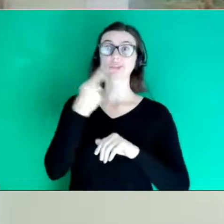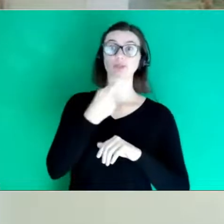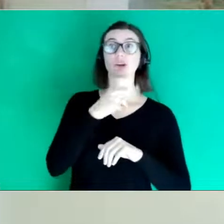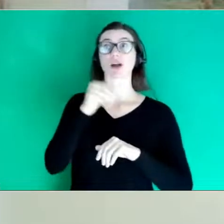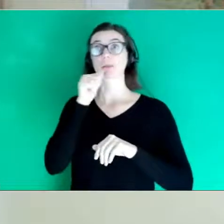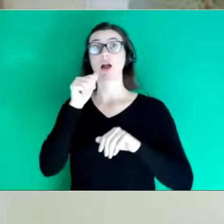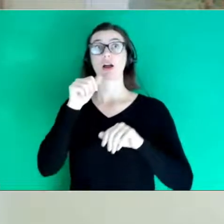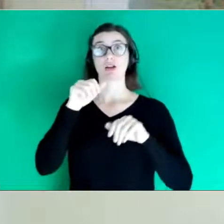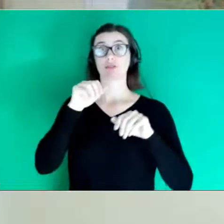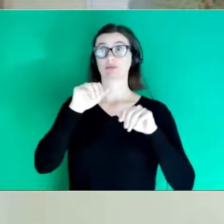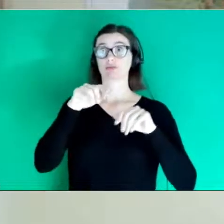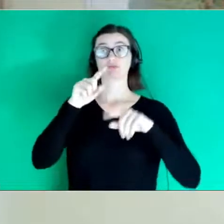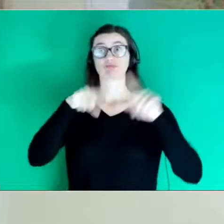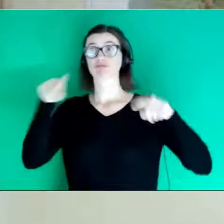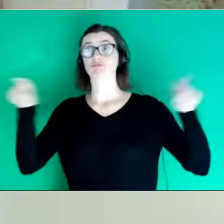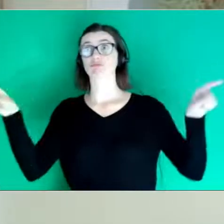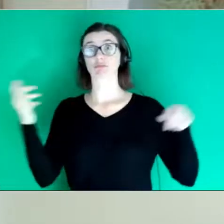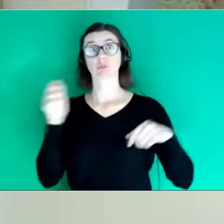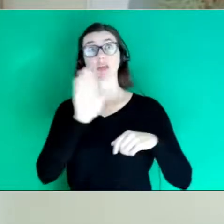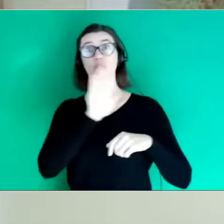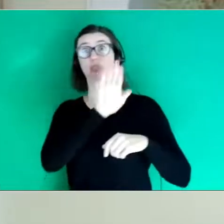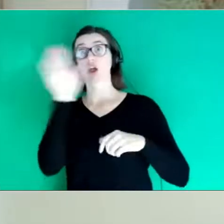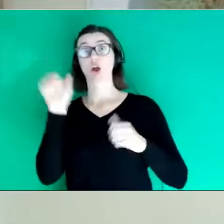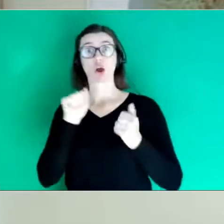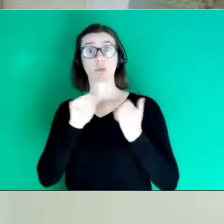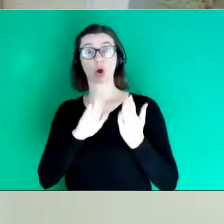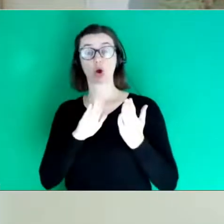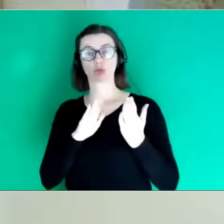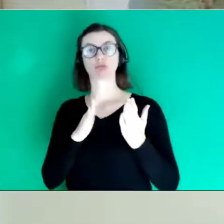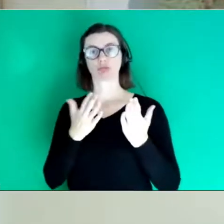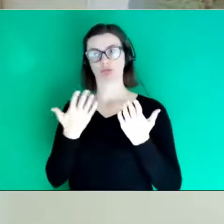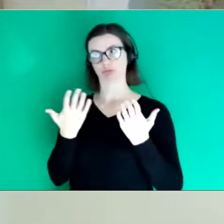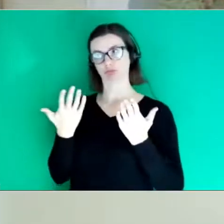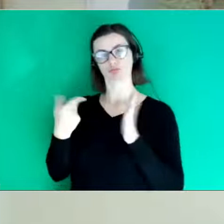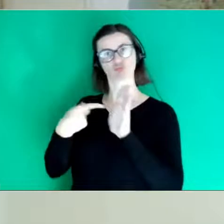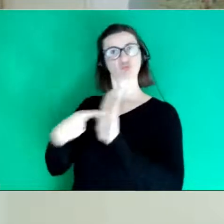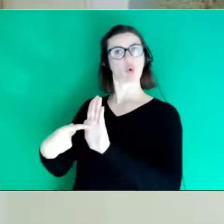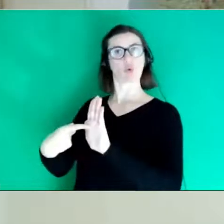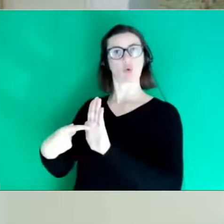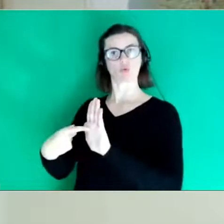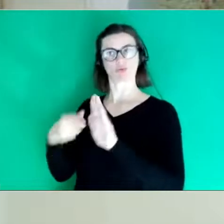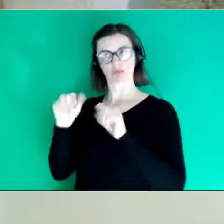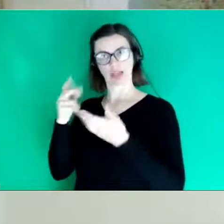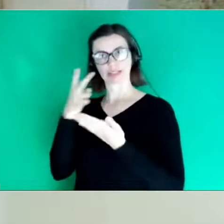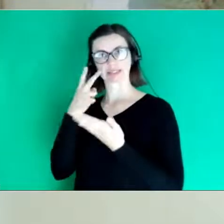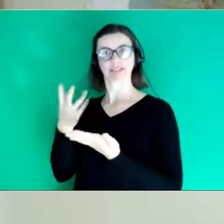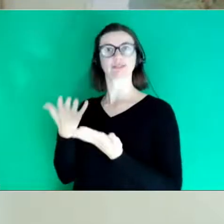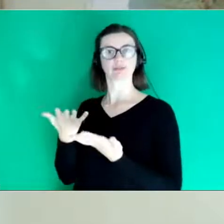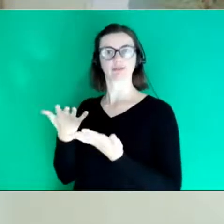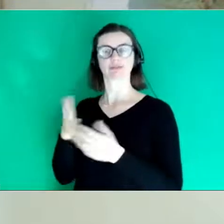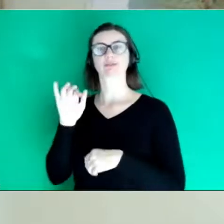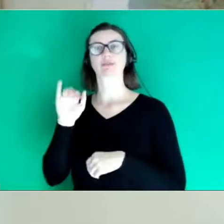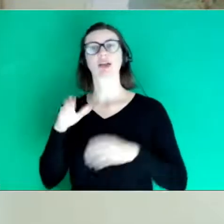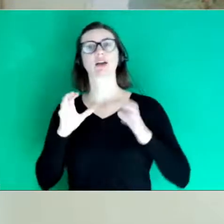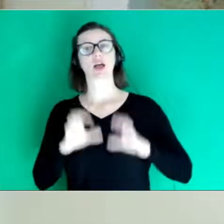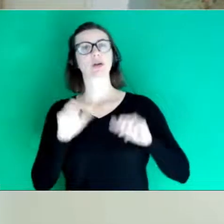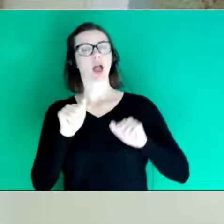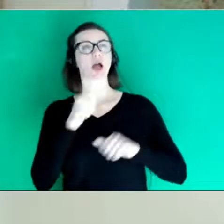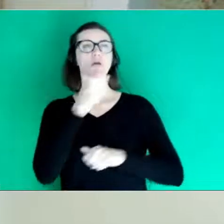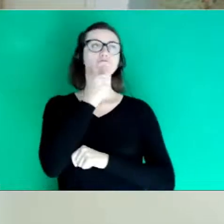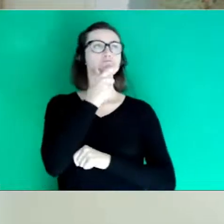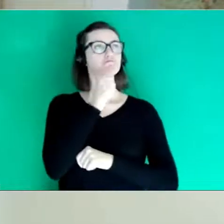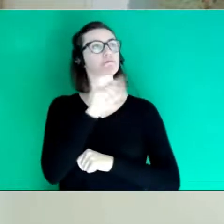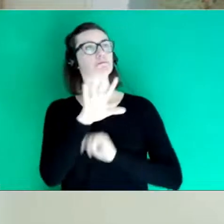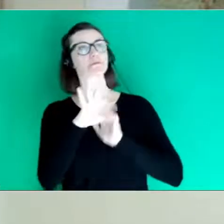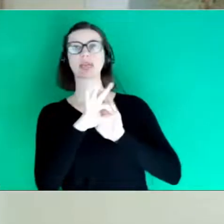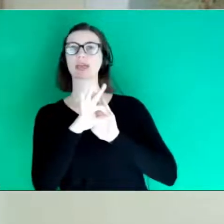to their customers, and the customers can elect where they'll go and where they feel the safest. And I think that people